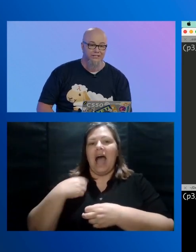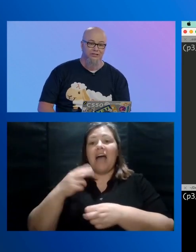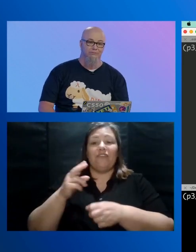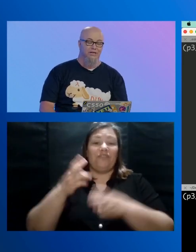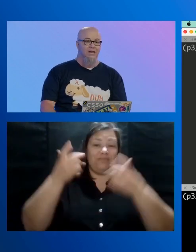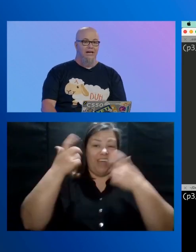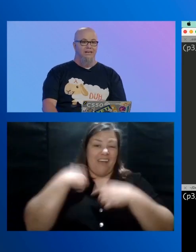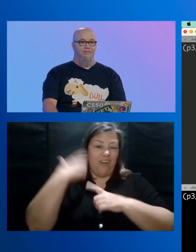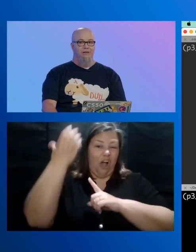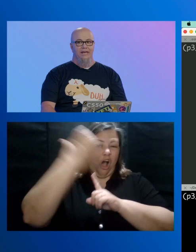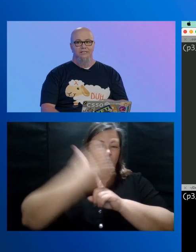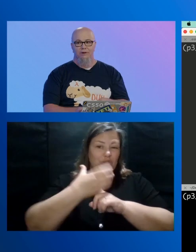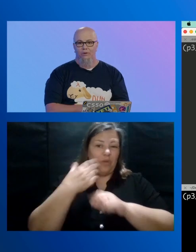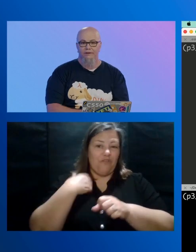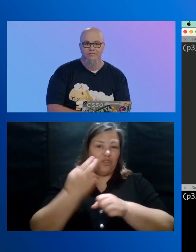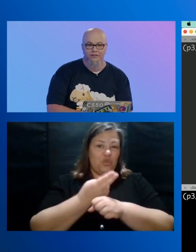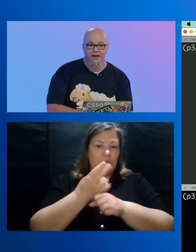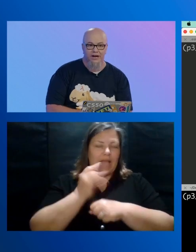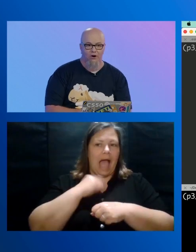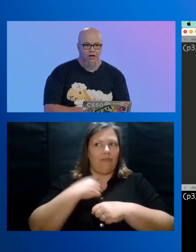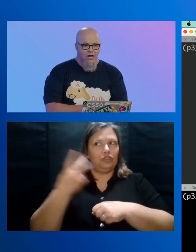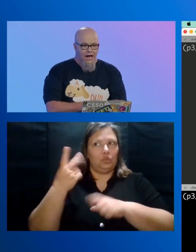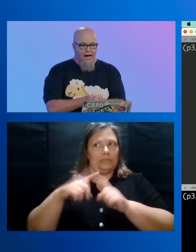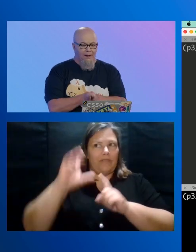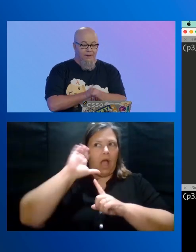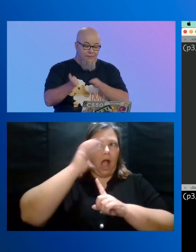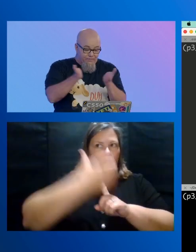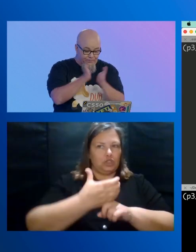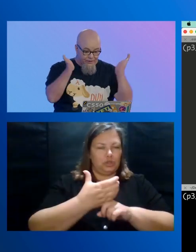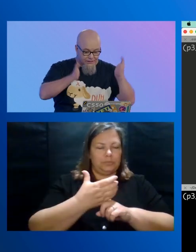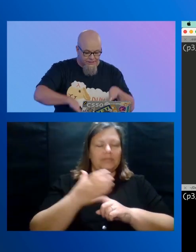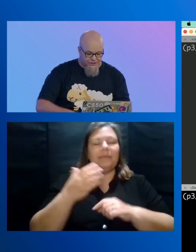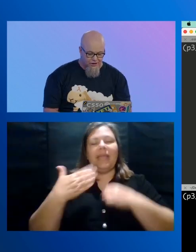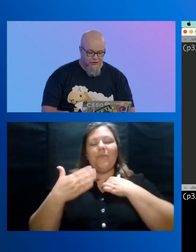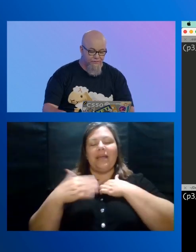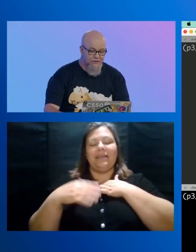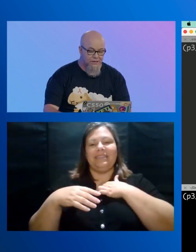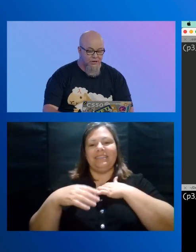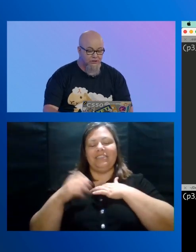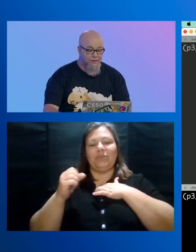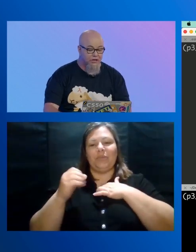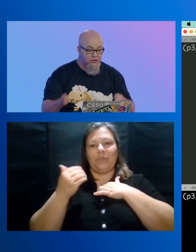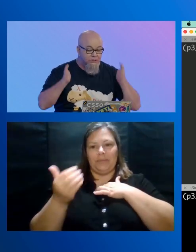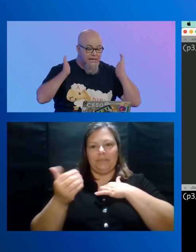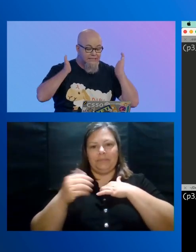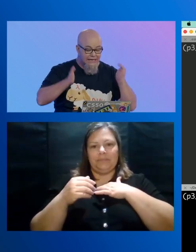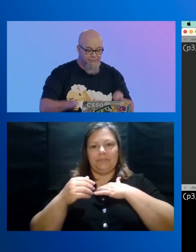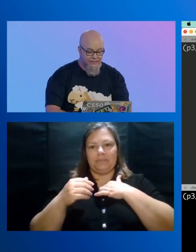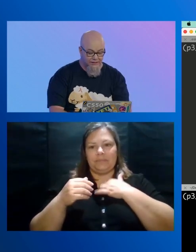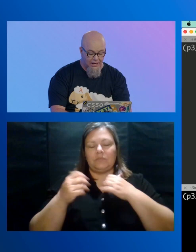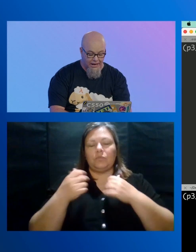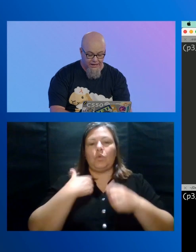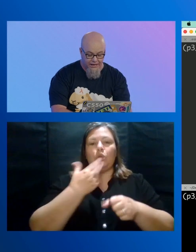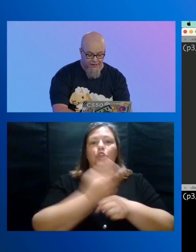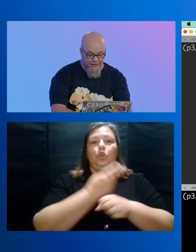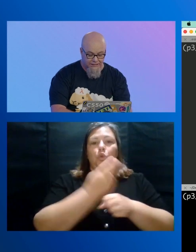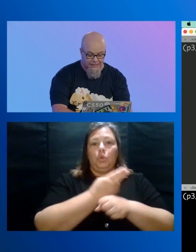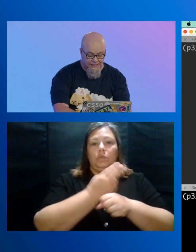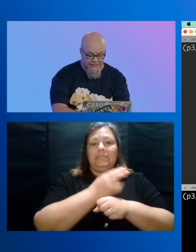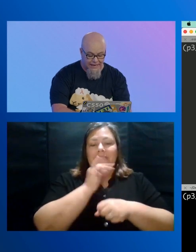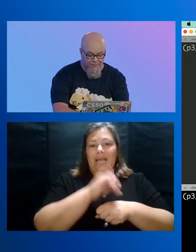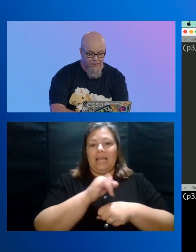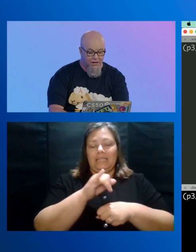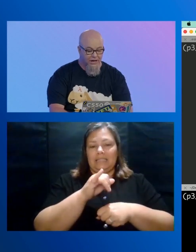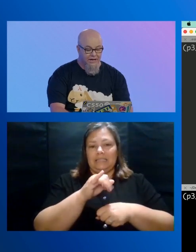2 costumes. I had to explain that to my wife, so there you go. But let's get started. So the first thing I'm going to do is I'm going to use that SAM CLI, and I'm going to